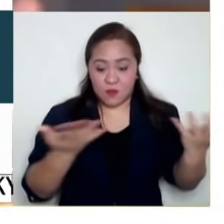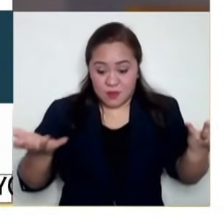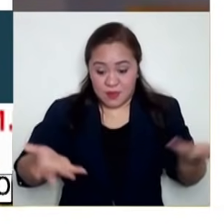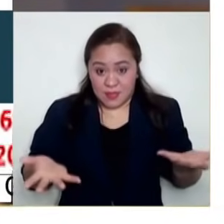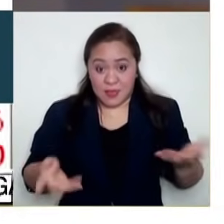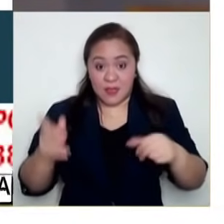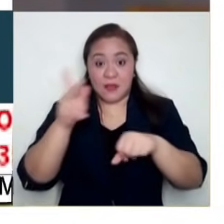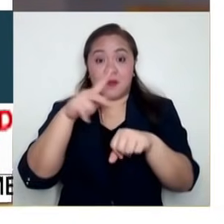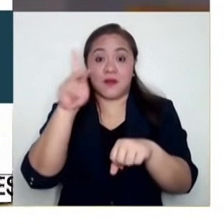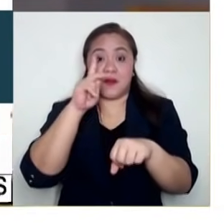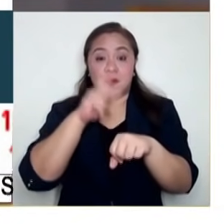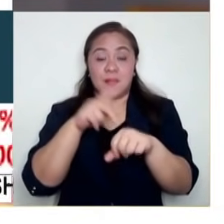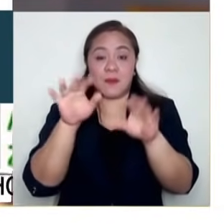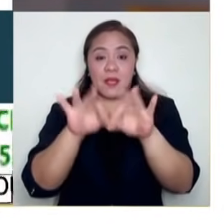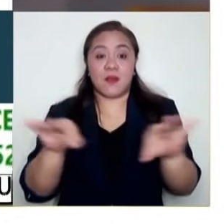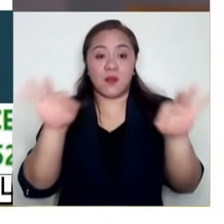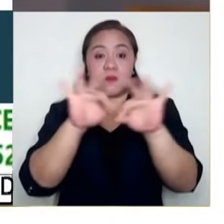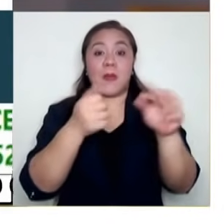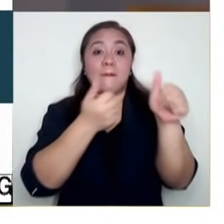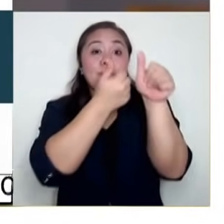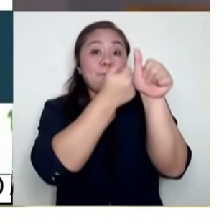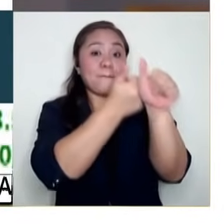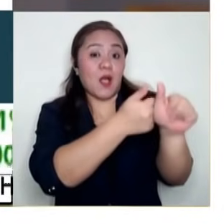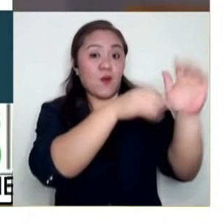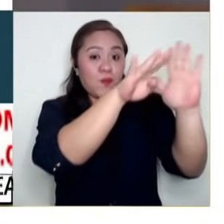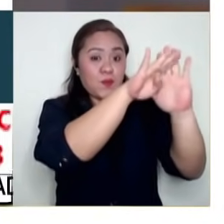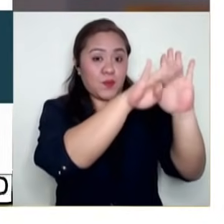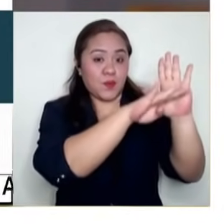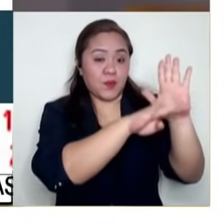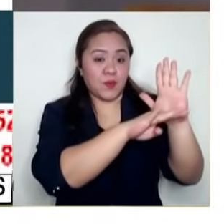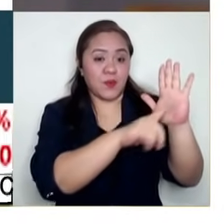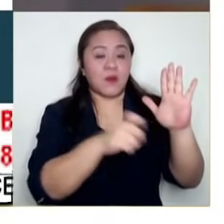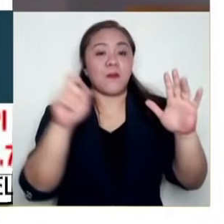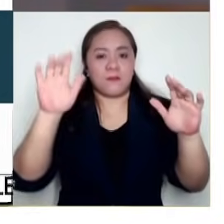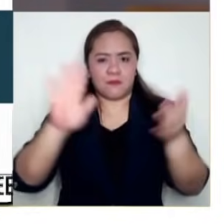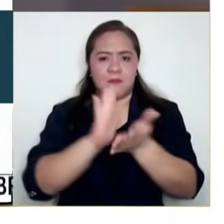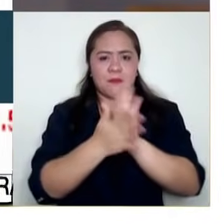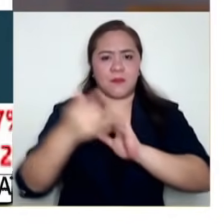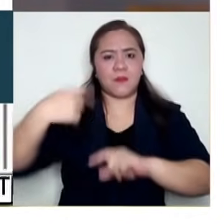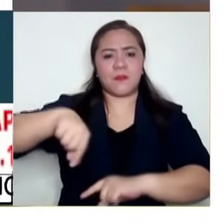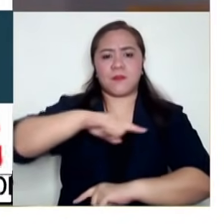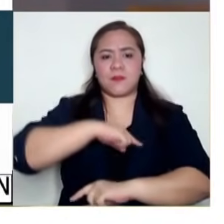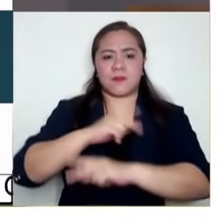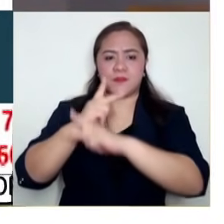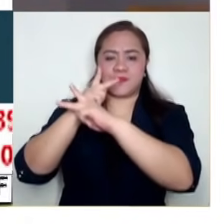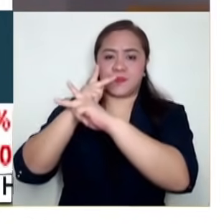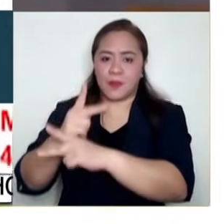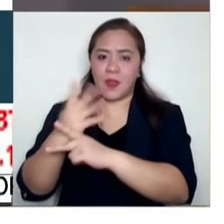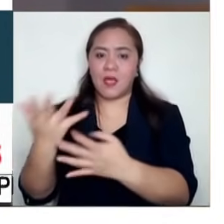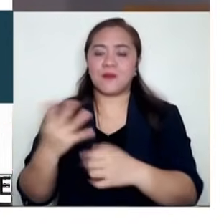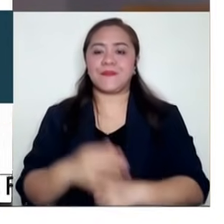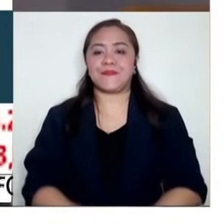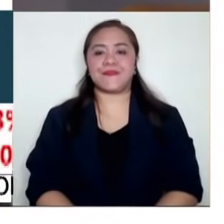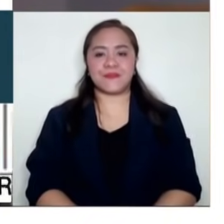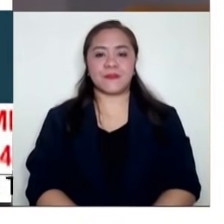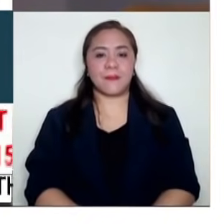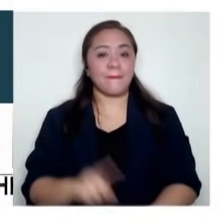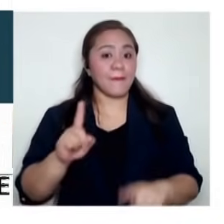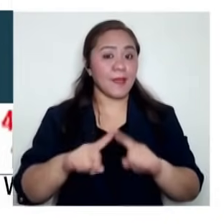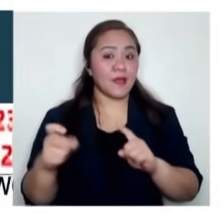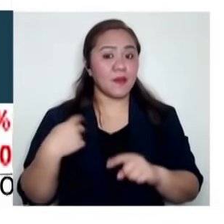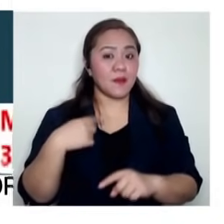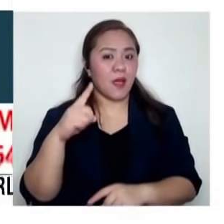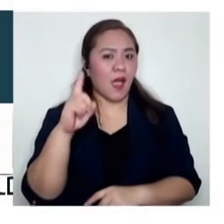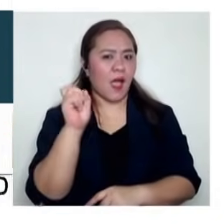as long as we follow the protocols that we have, we will be protected. So I just like to make mention of that. Yeah, but Undersecretary, all